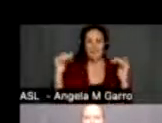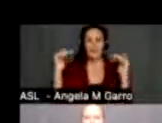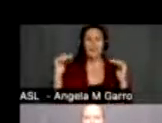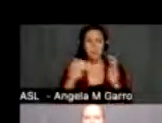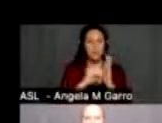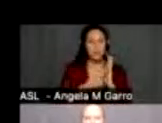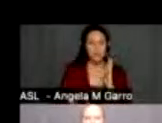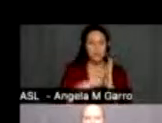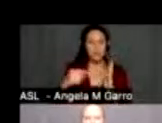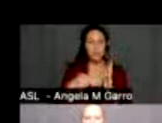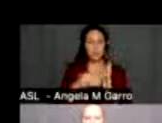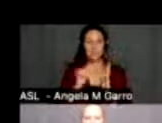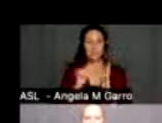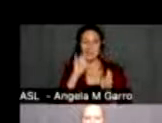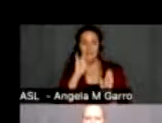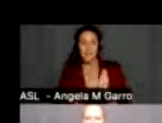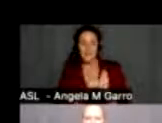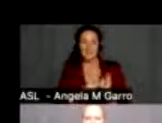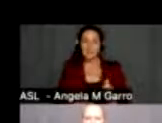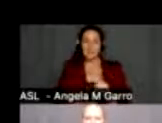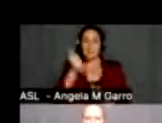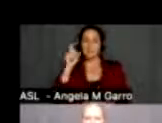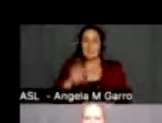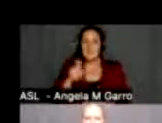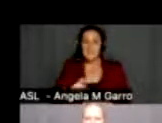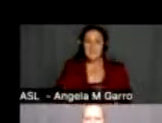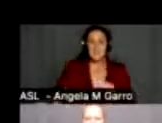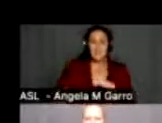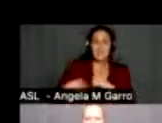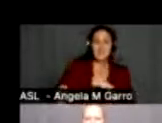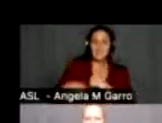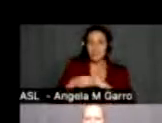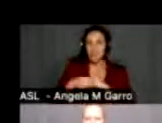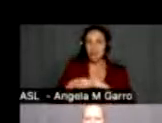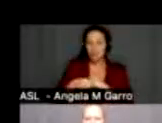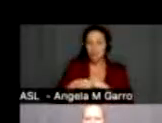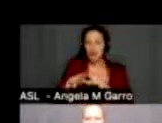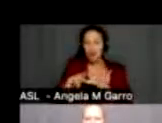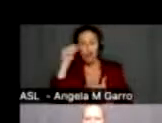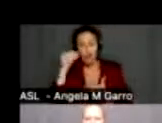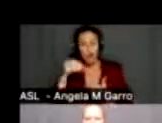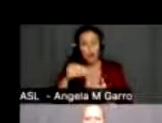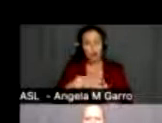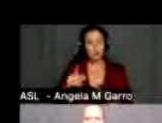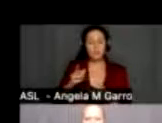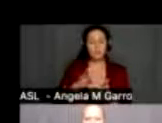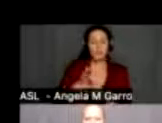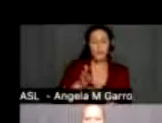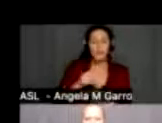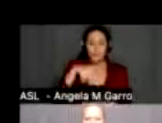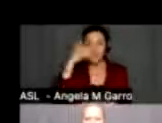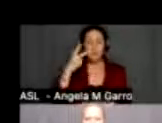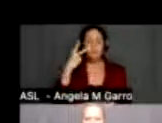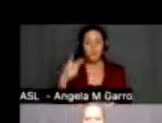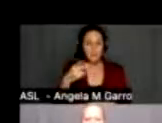we identify as most in need of additional learning over the summer, and you can see the criteria